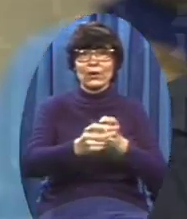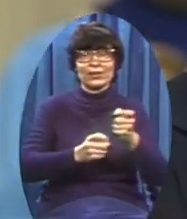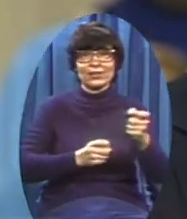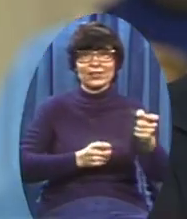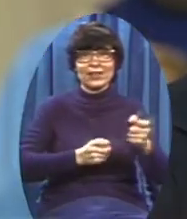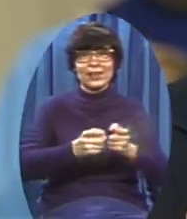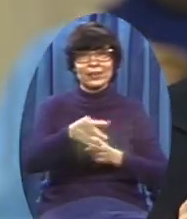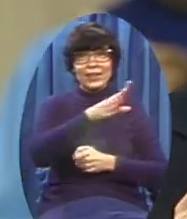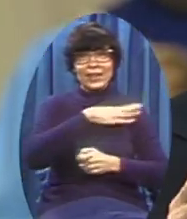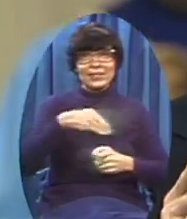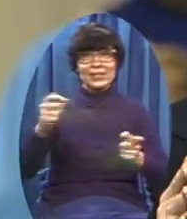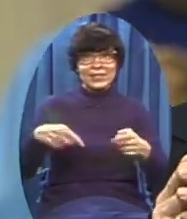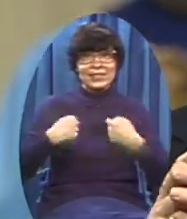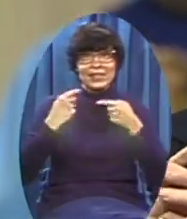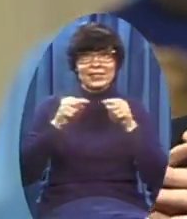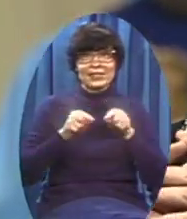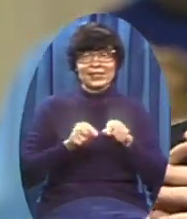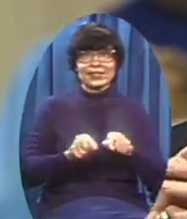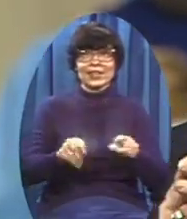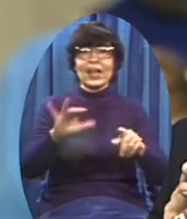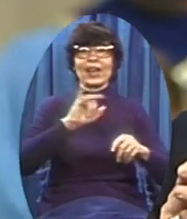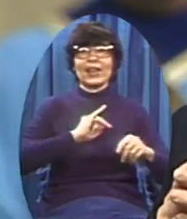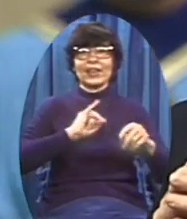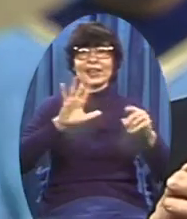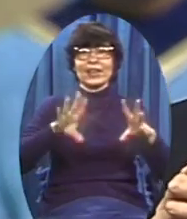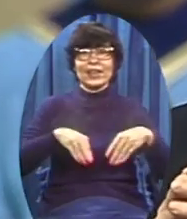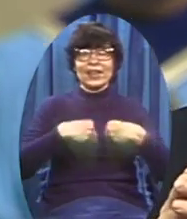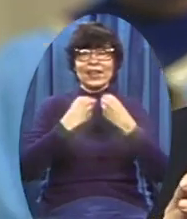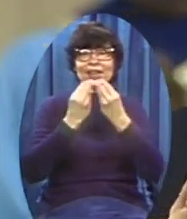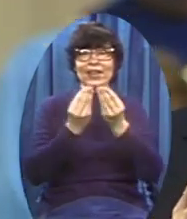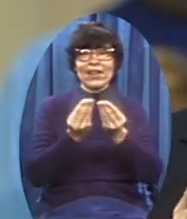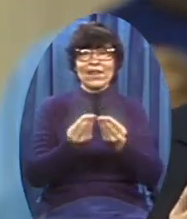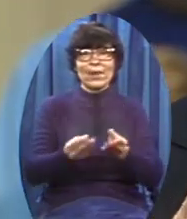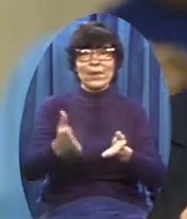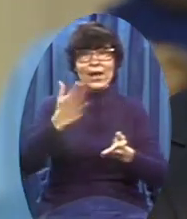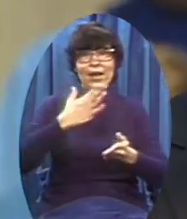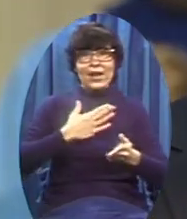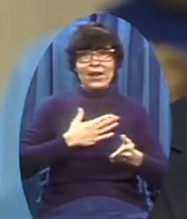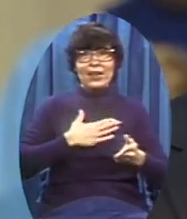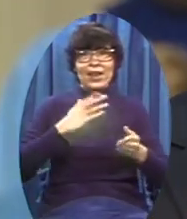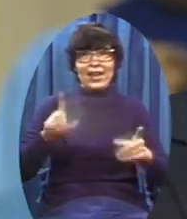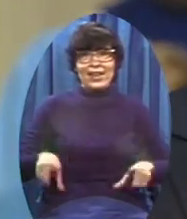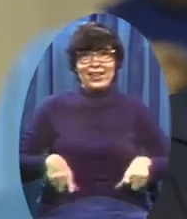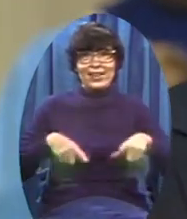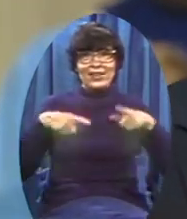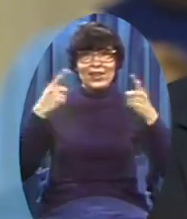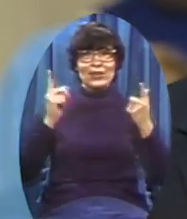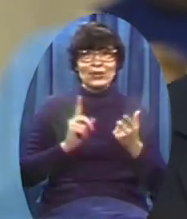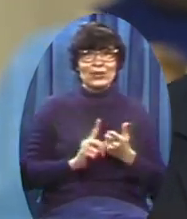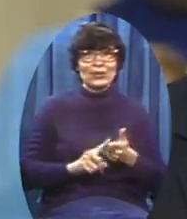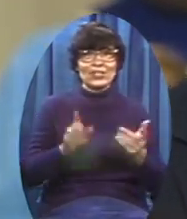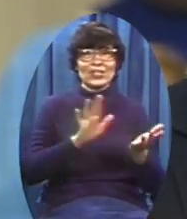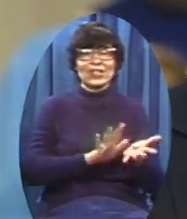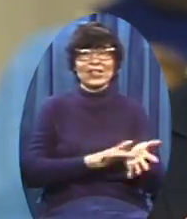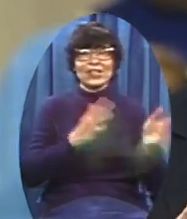controls, and since I gave my life